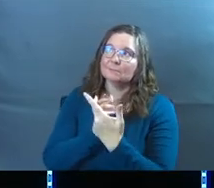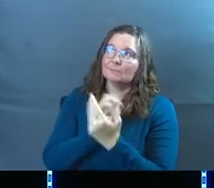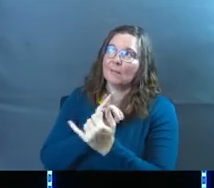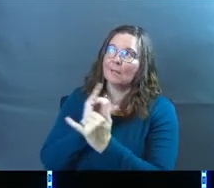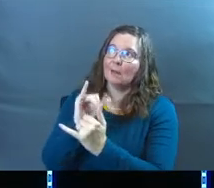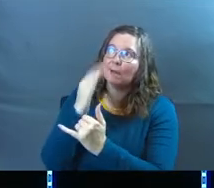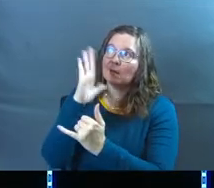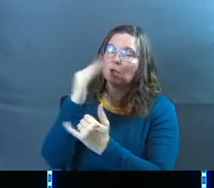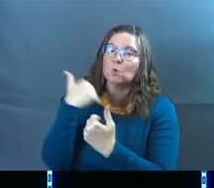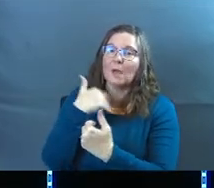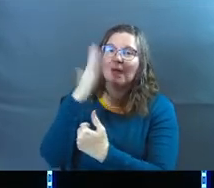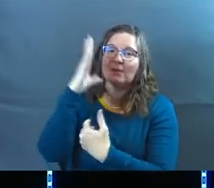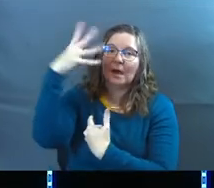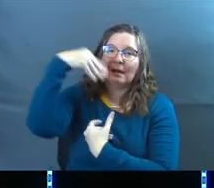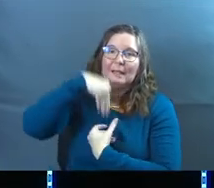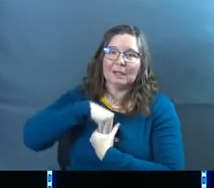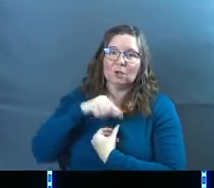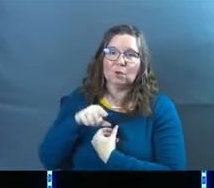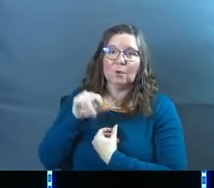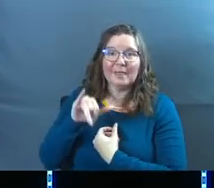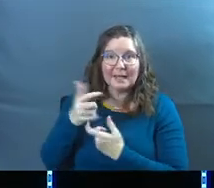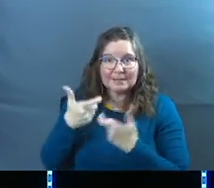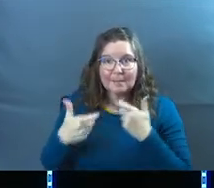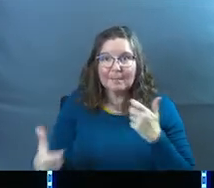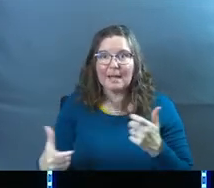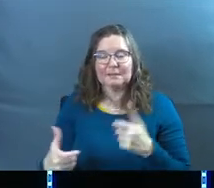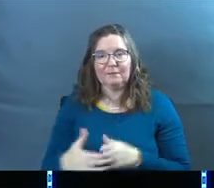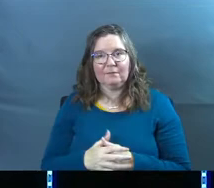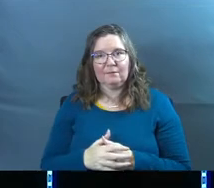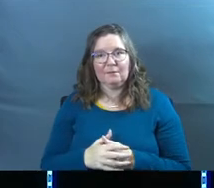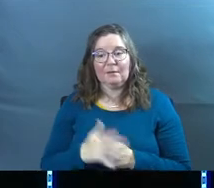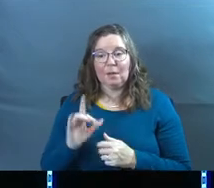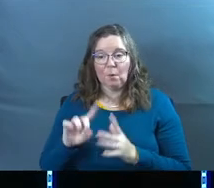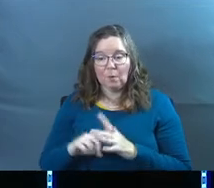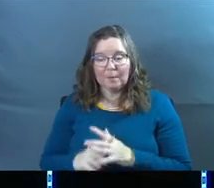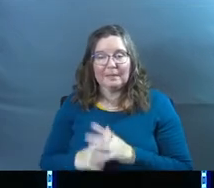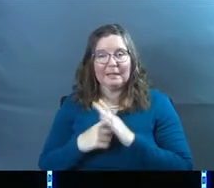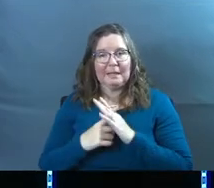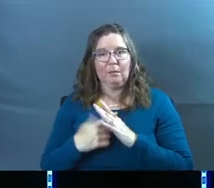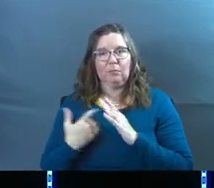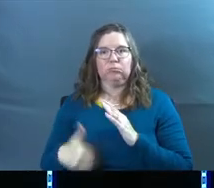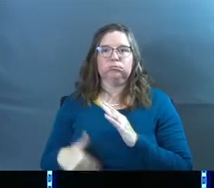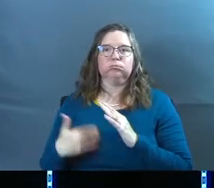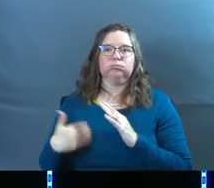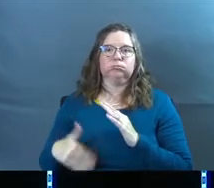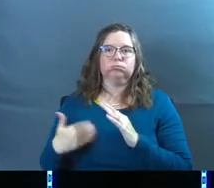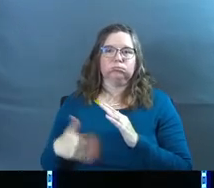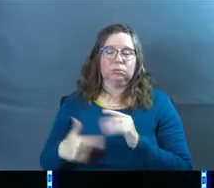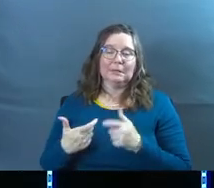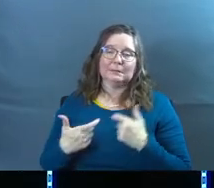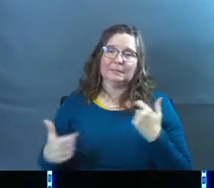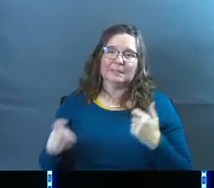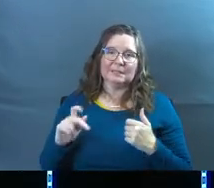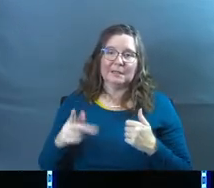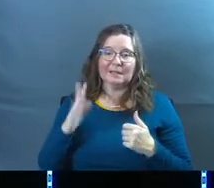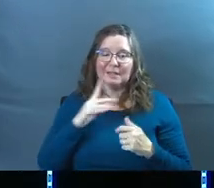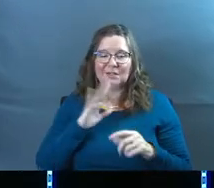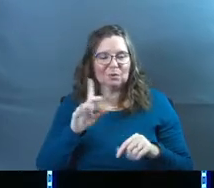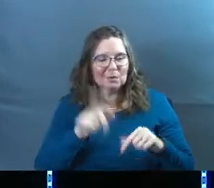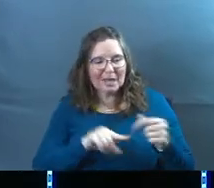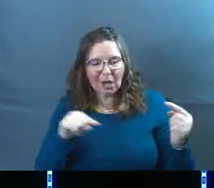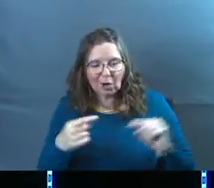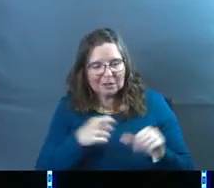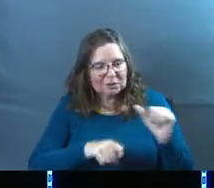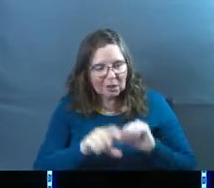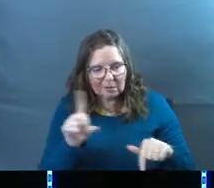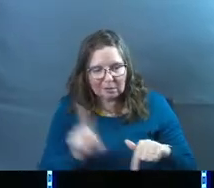have the divine spark in you. That's massive. That's where we begin. And it's such a big deal. God says you cannot hurt each